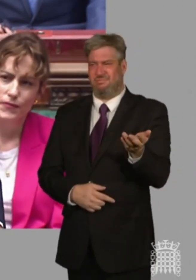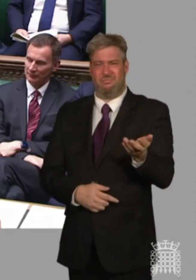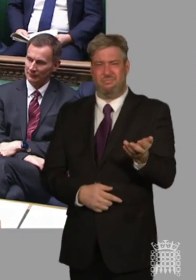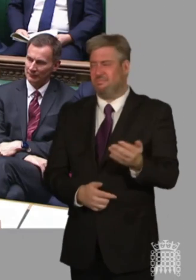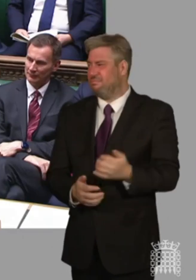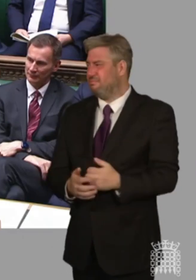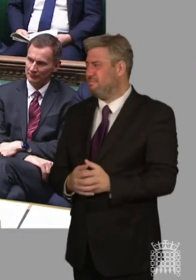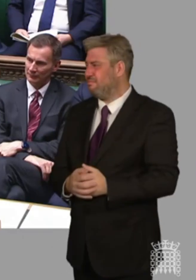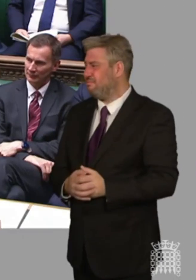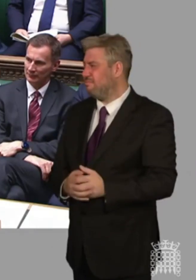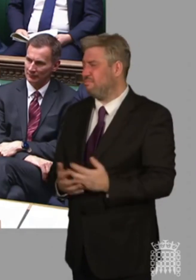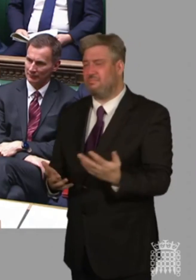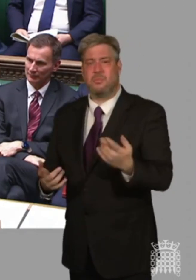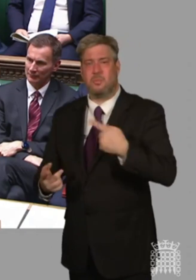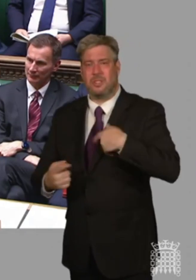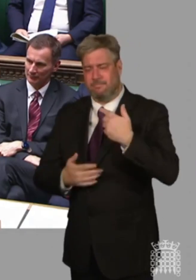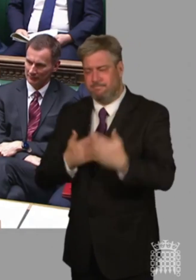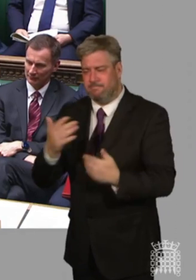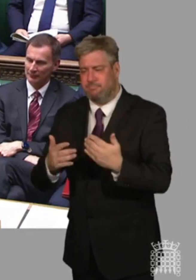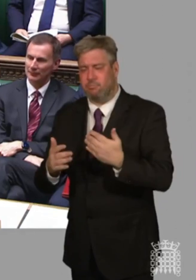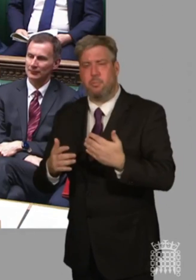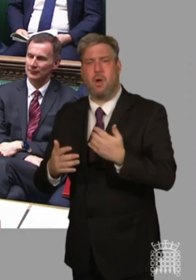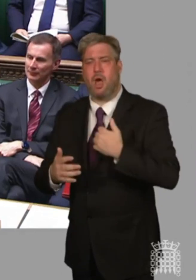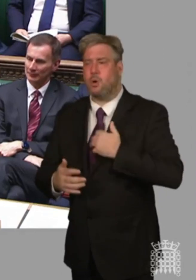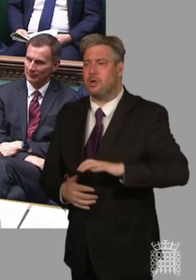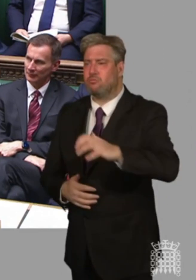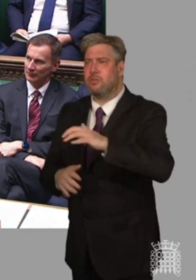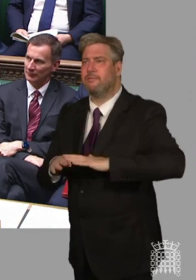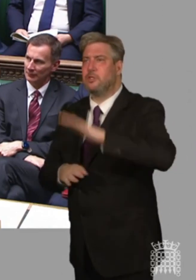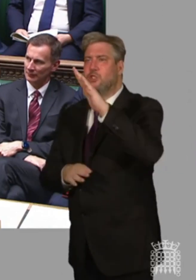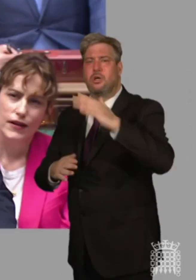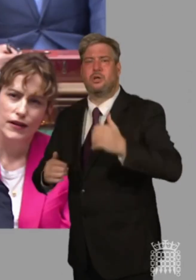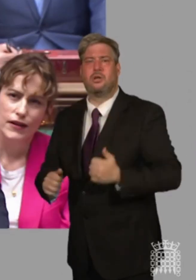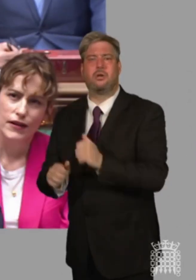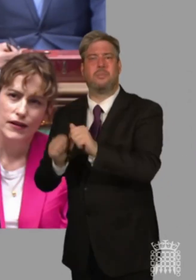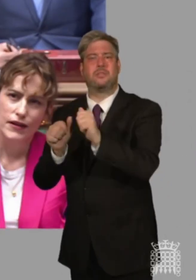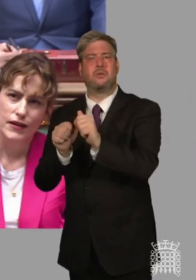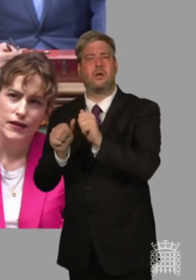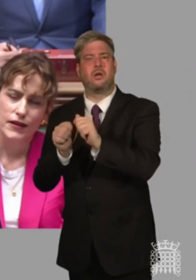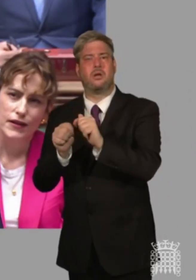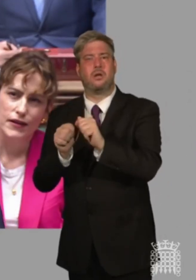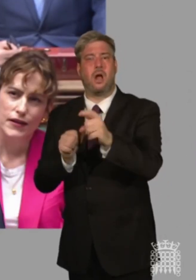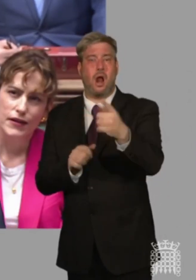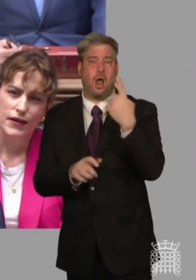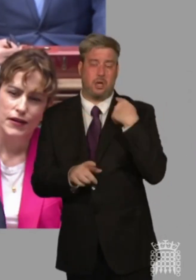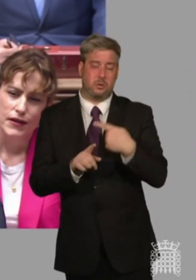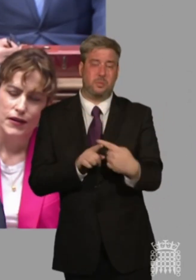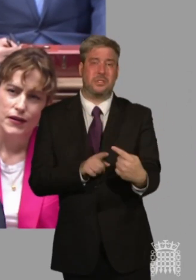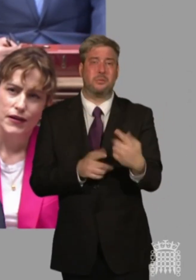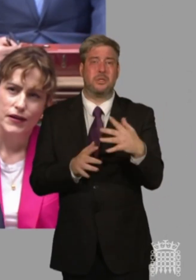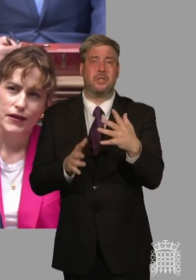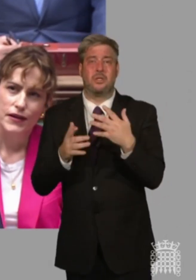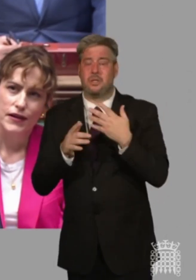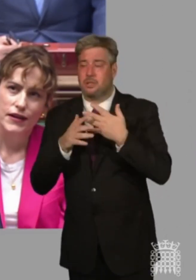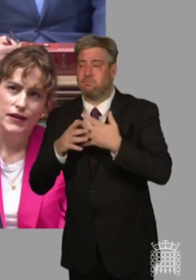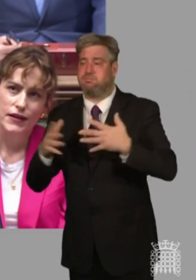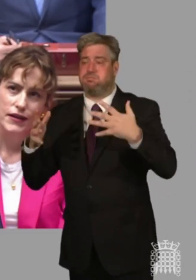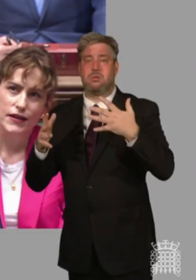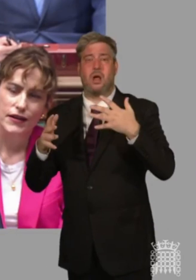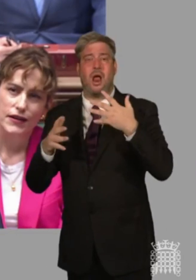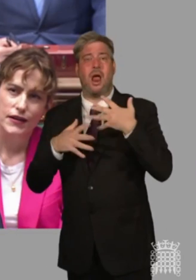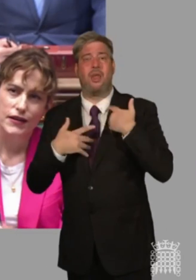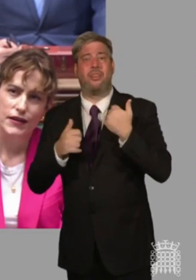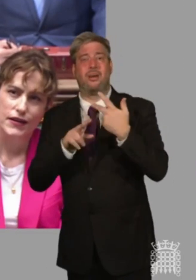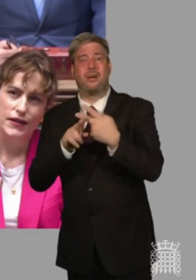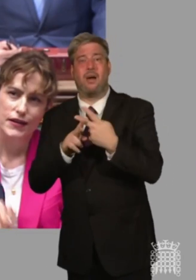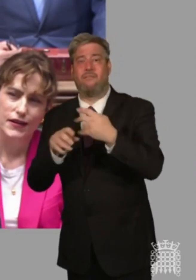And most importantly, cutting national insurance. All while the Labour Party argue over 28 billion